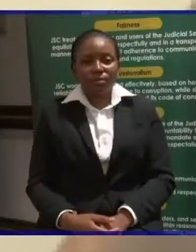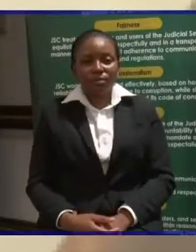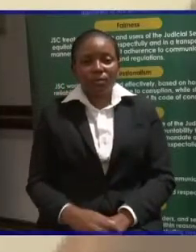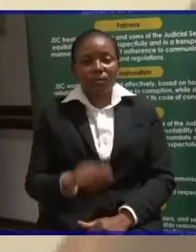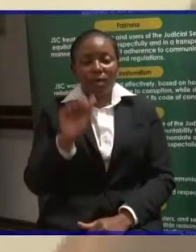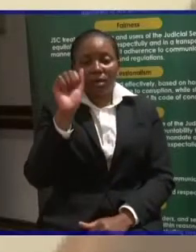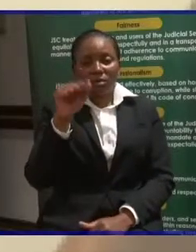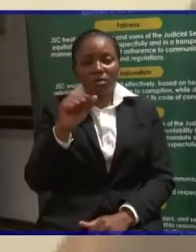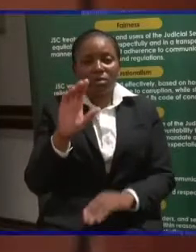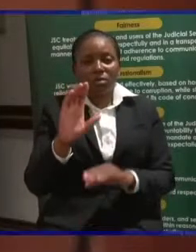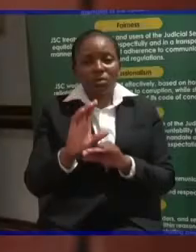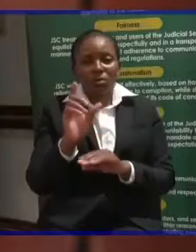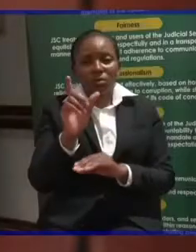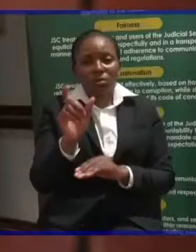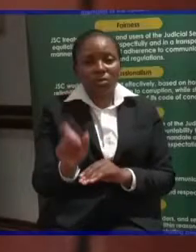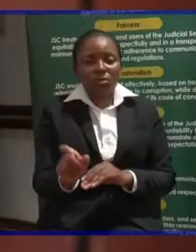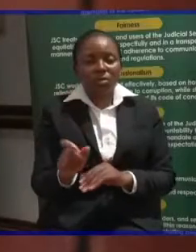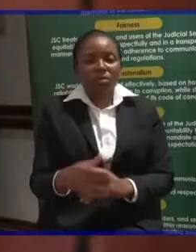Yes, Commissioner.